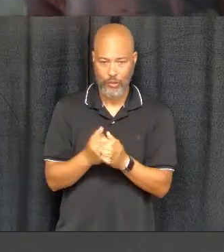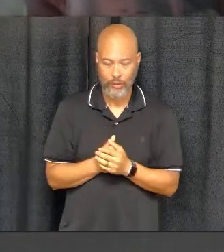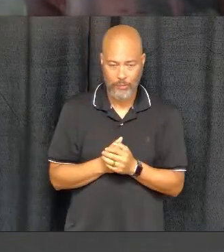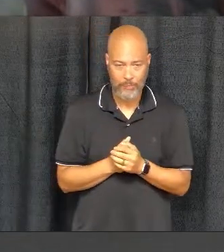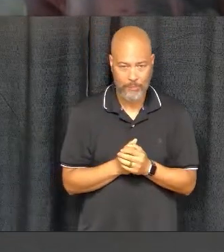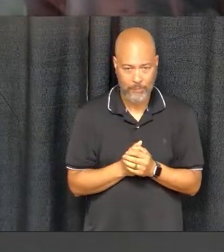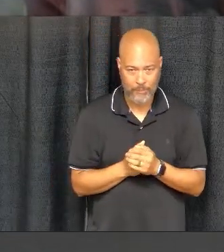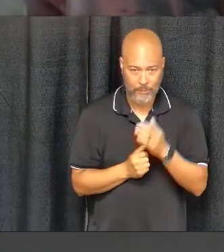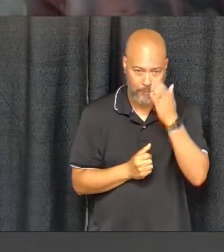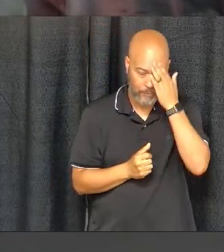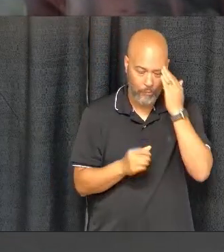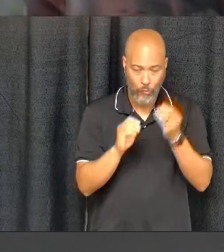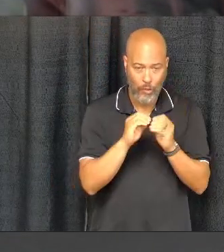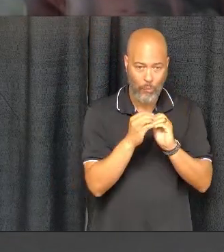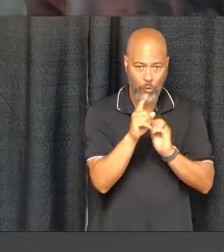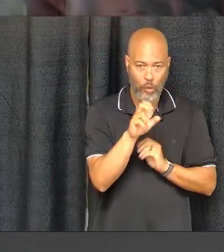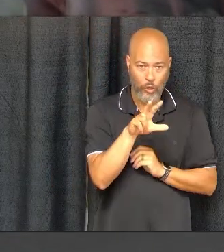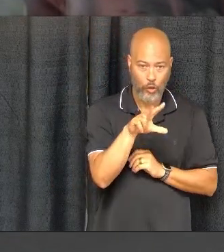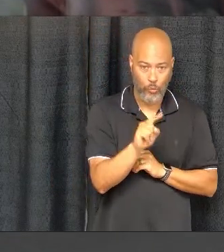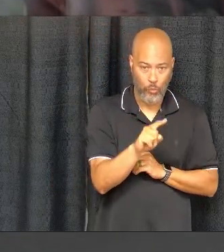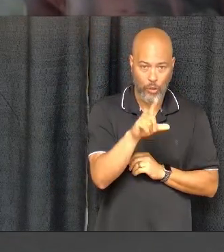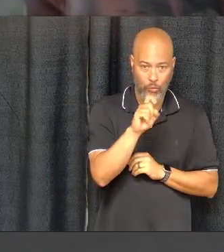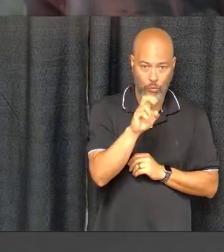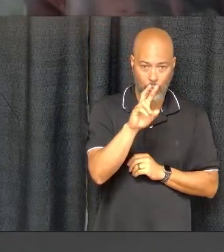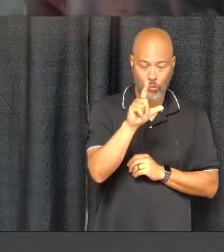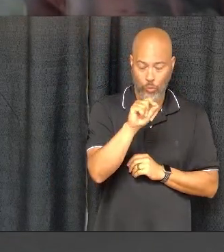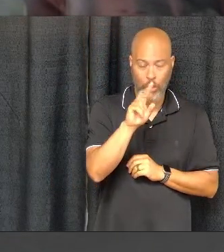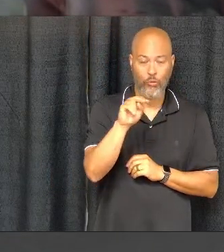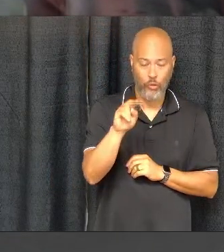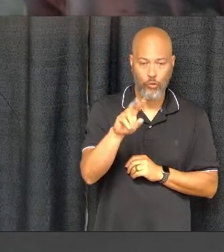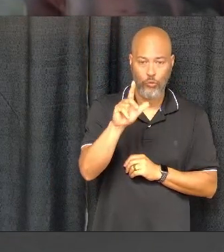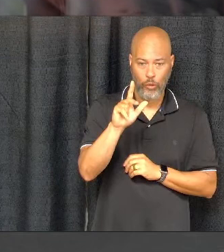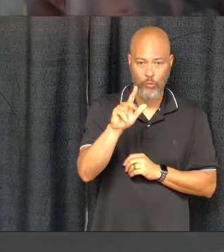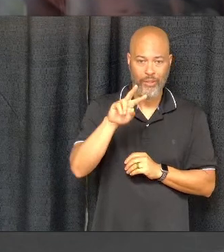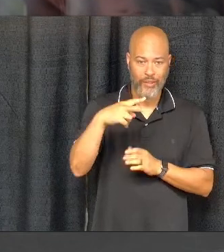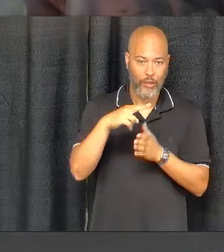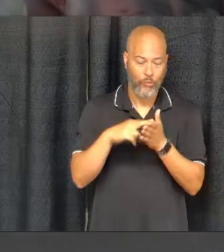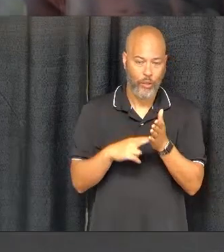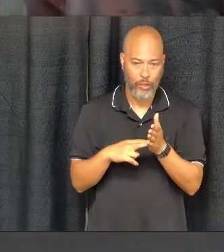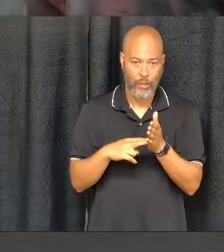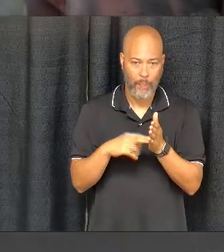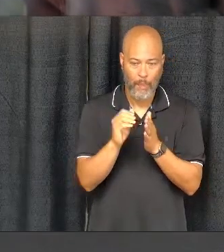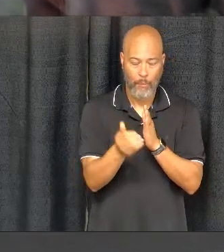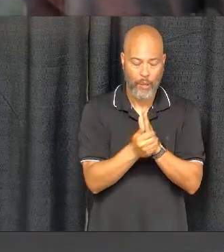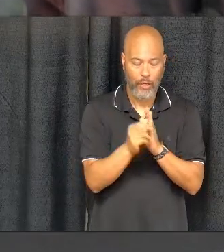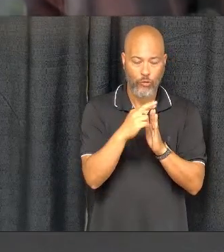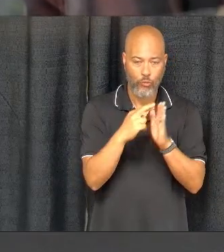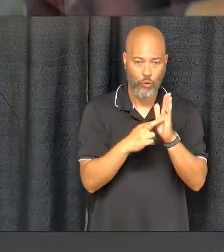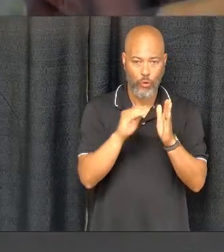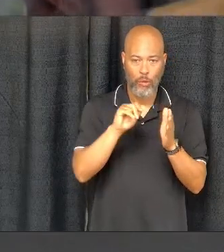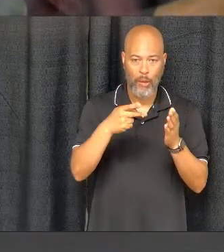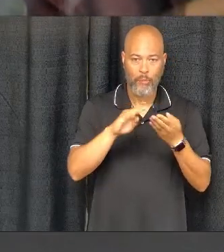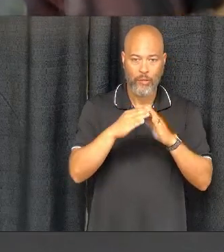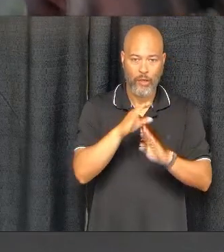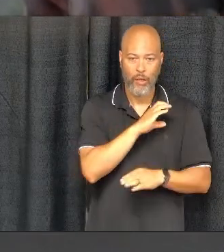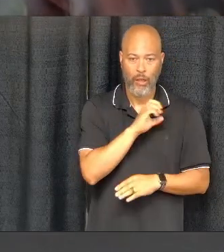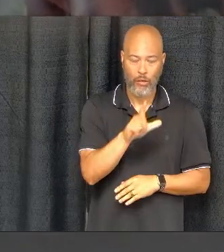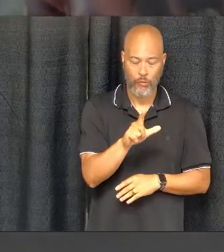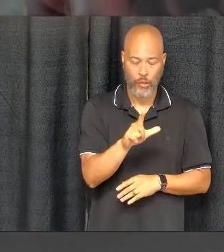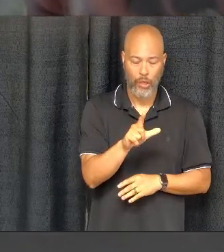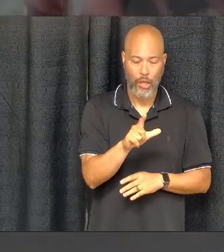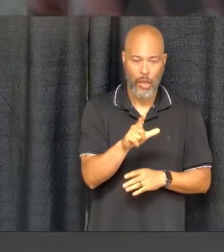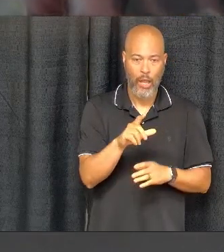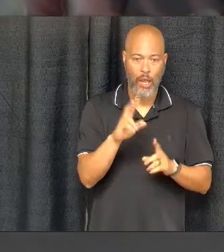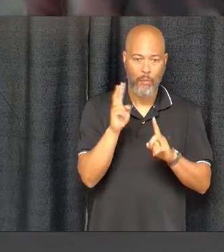District. Ordinance 131, 2022-23, second reading, amending the zoning ordinance and map of the city of